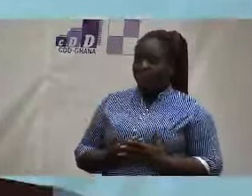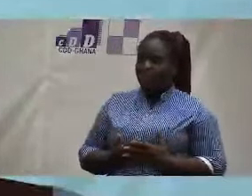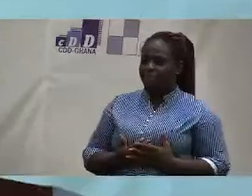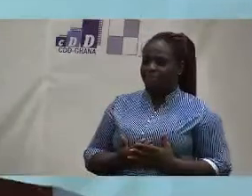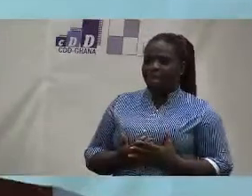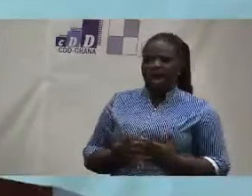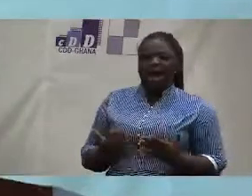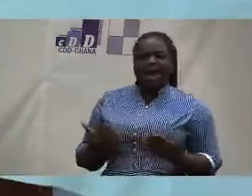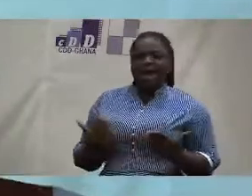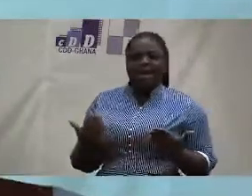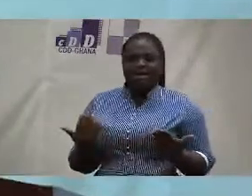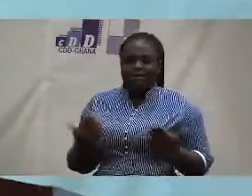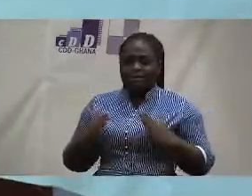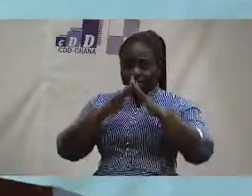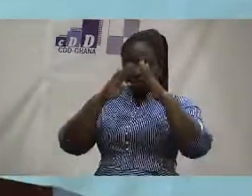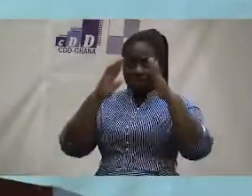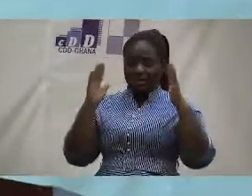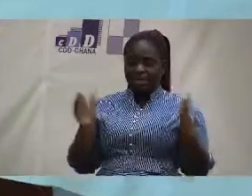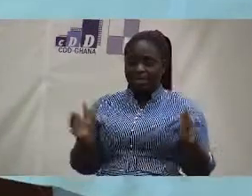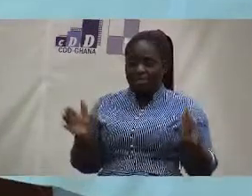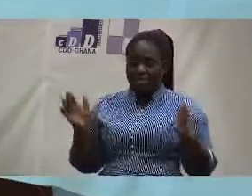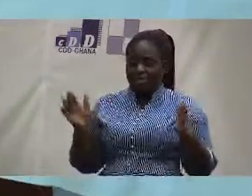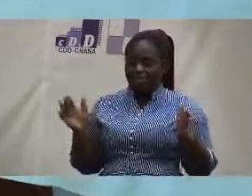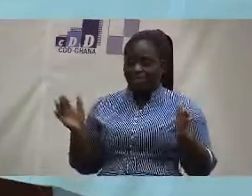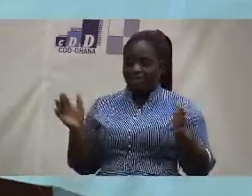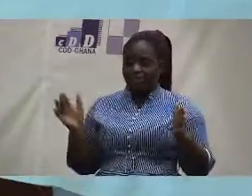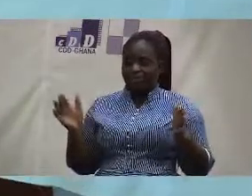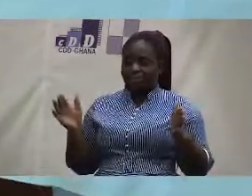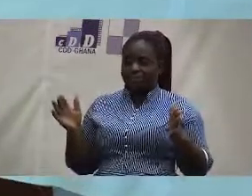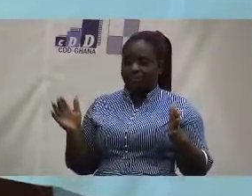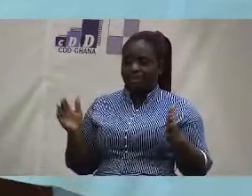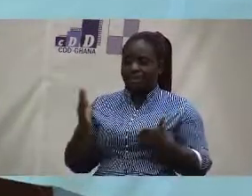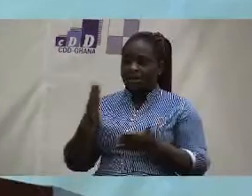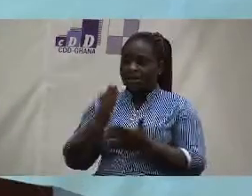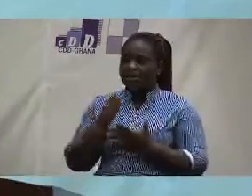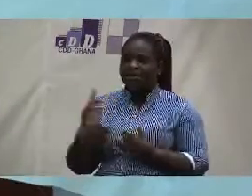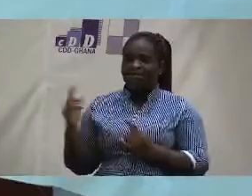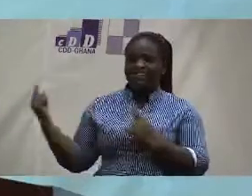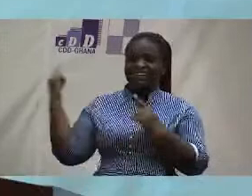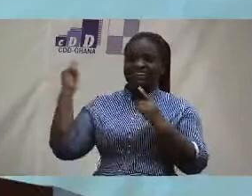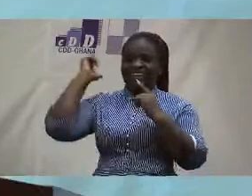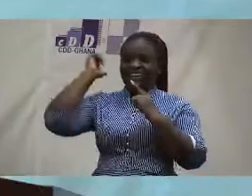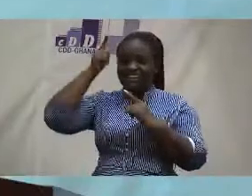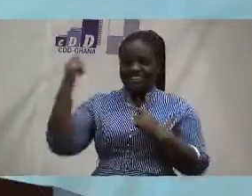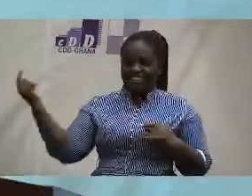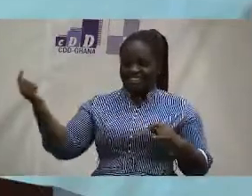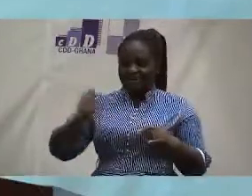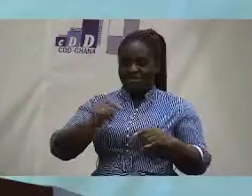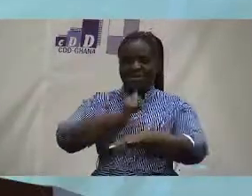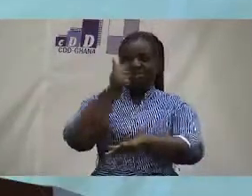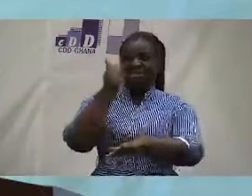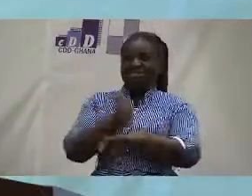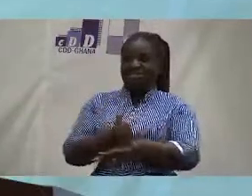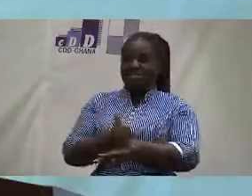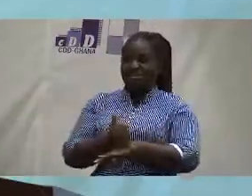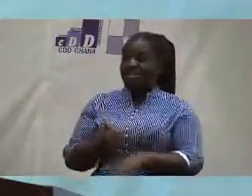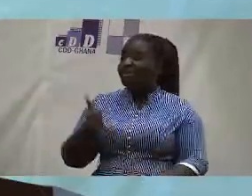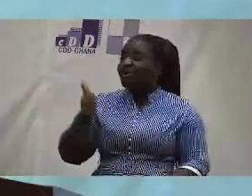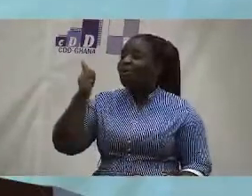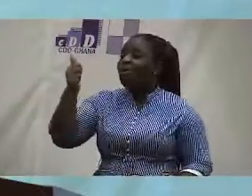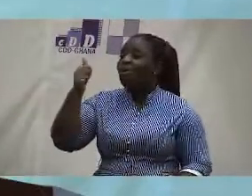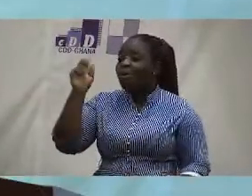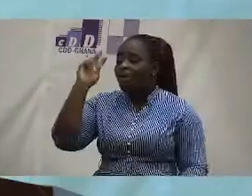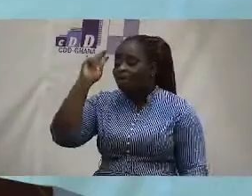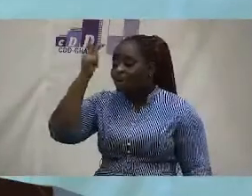together to oust Moussa Traoré from office. They later came and established their own